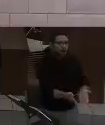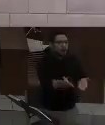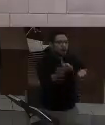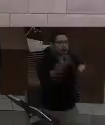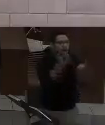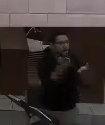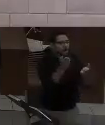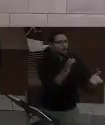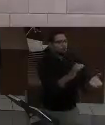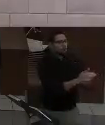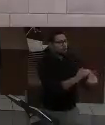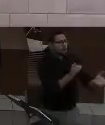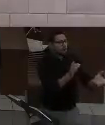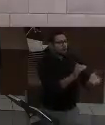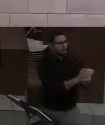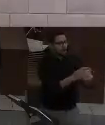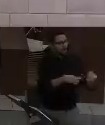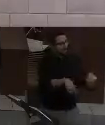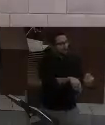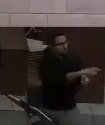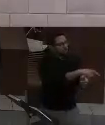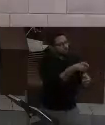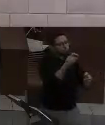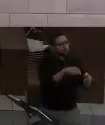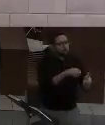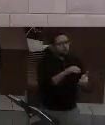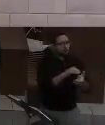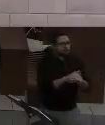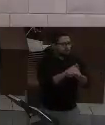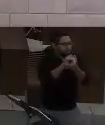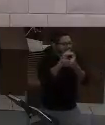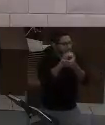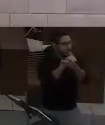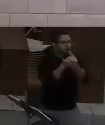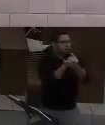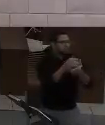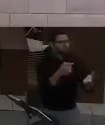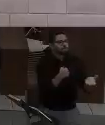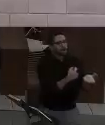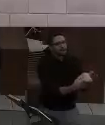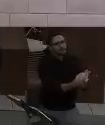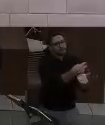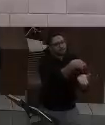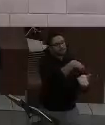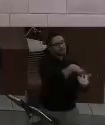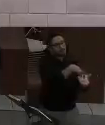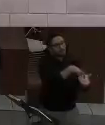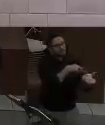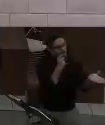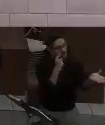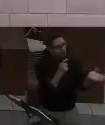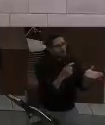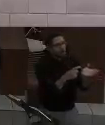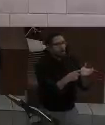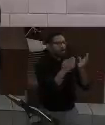all praise is due, I stand in awe of you.